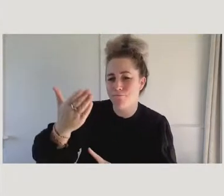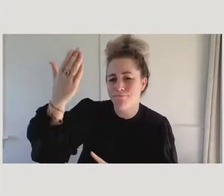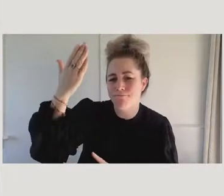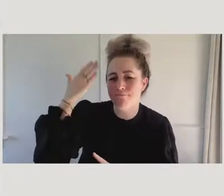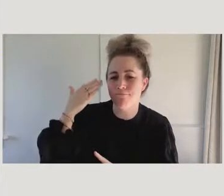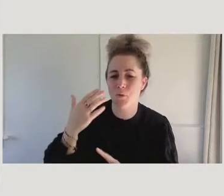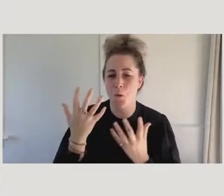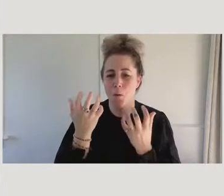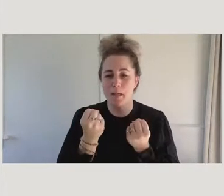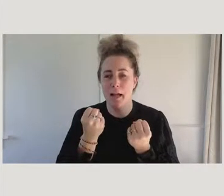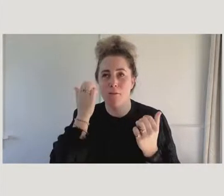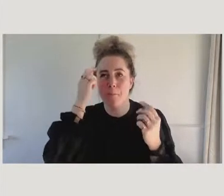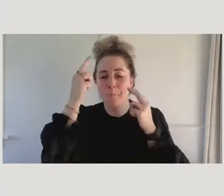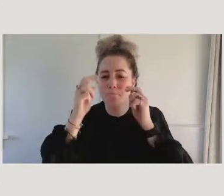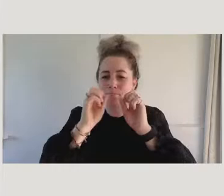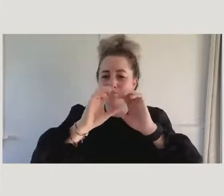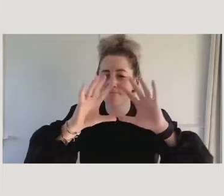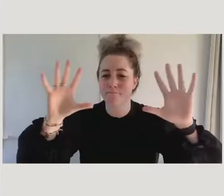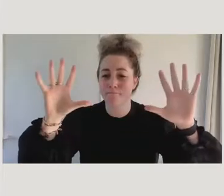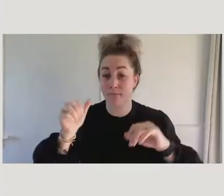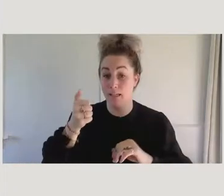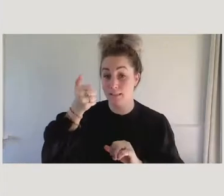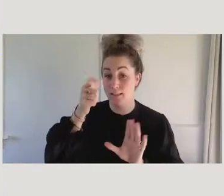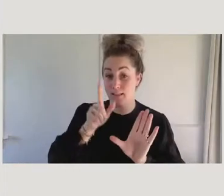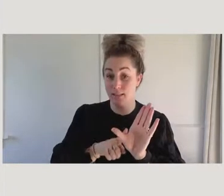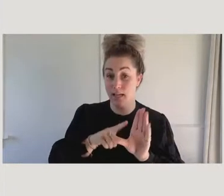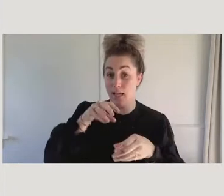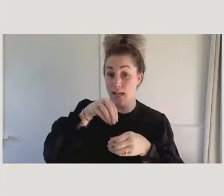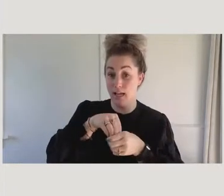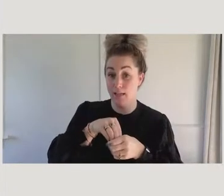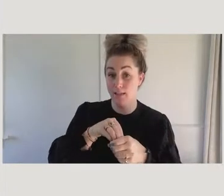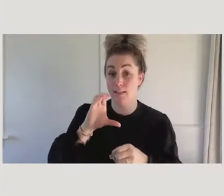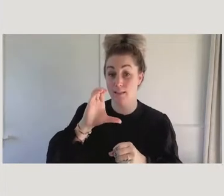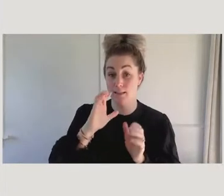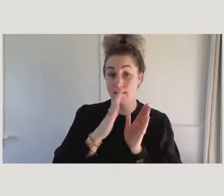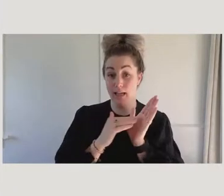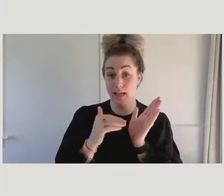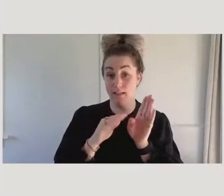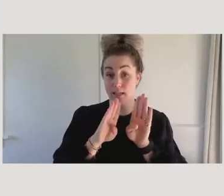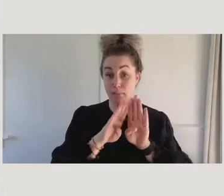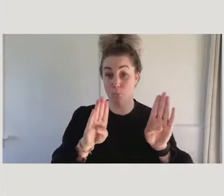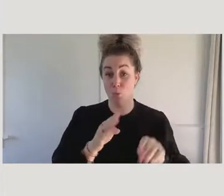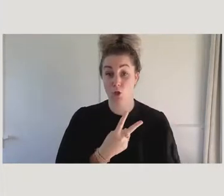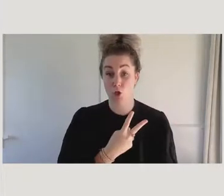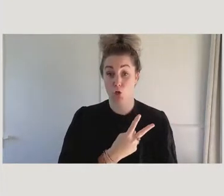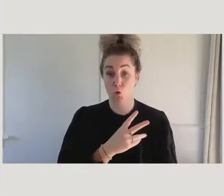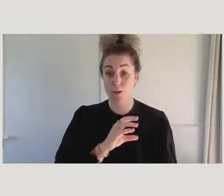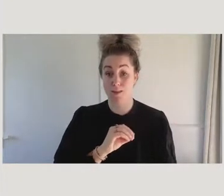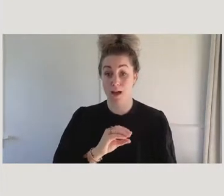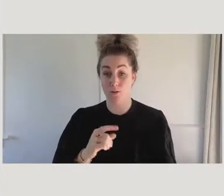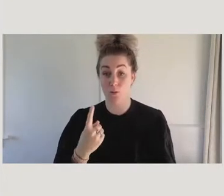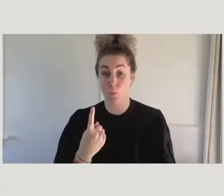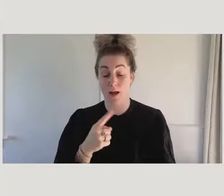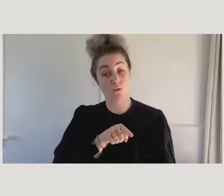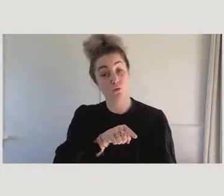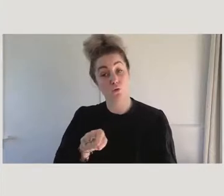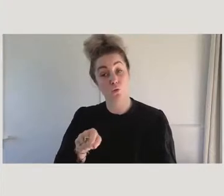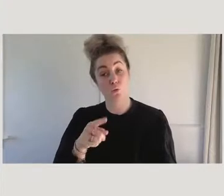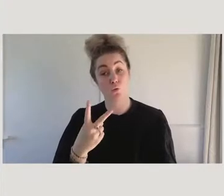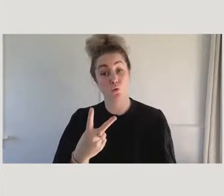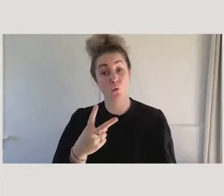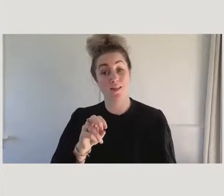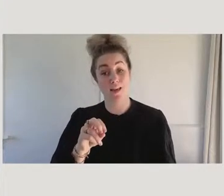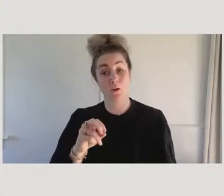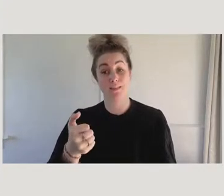aotearoa my six-year appointment to the cnz art book Arts board was from 2001 to 2006.